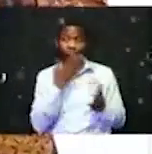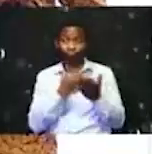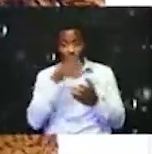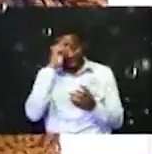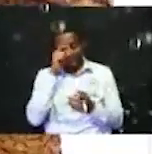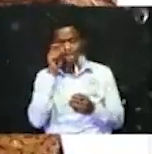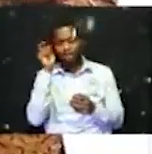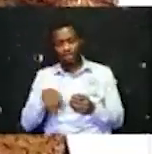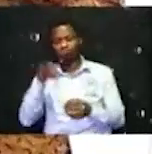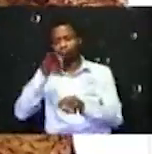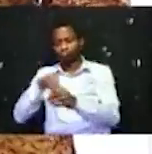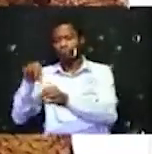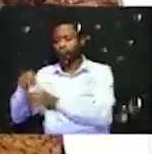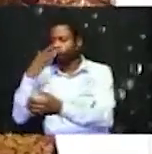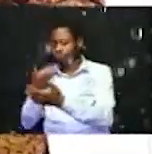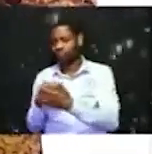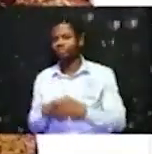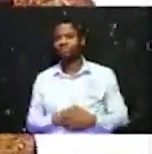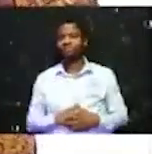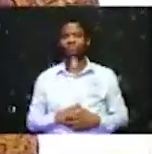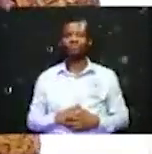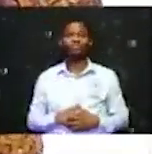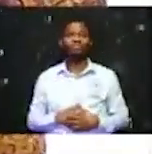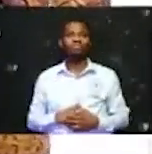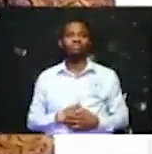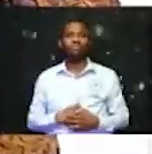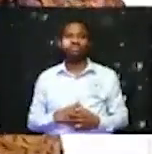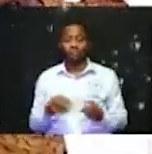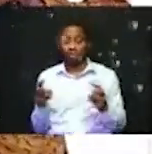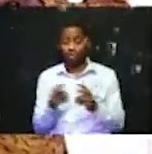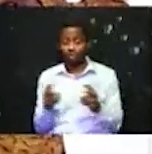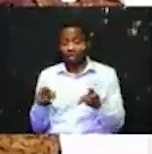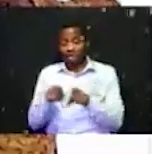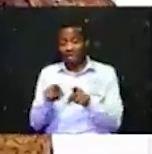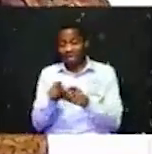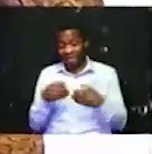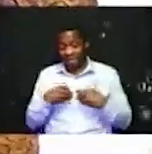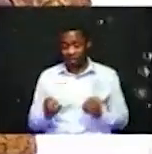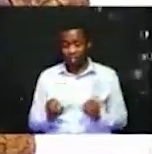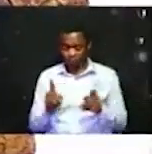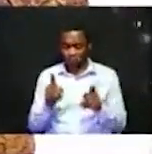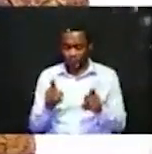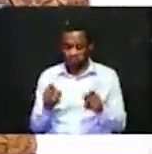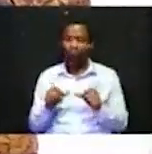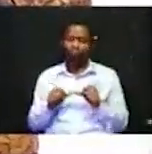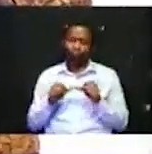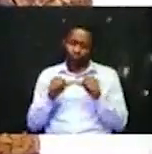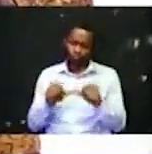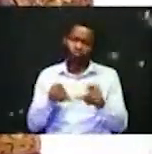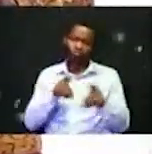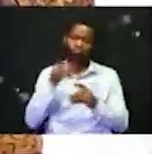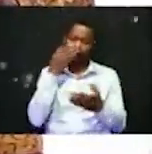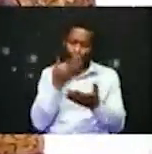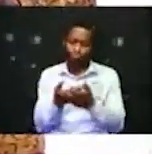adepa, ese se wo dua adepa. Therefore, as we have opportunity, let us do good to